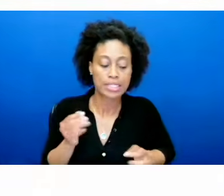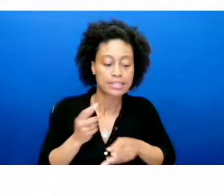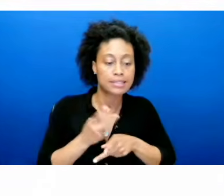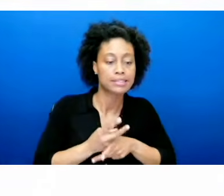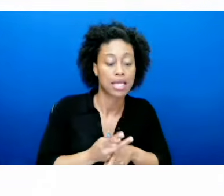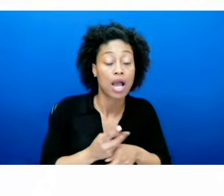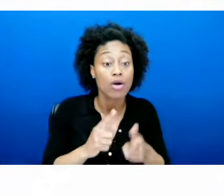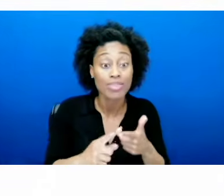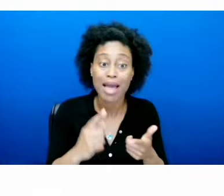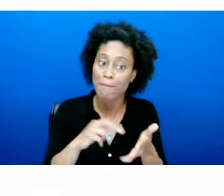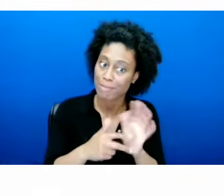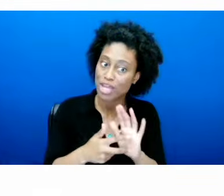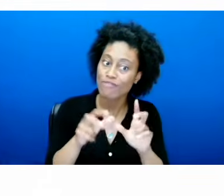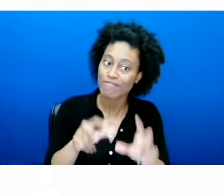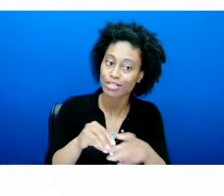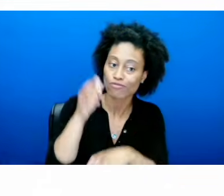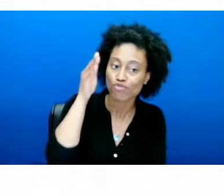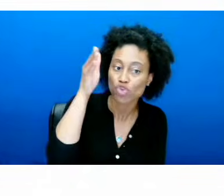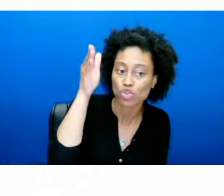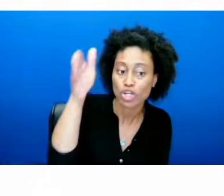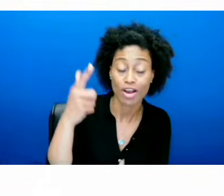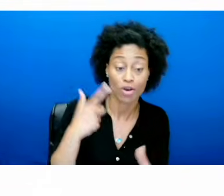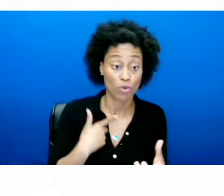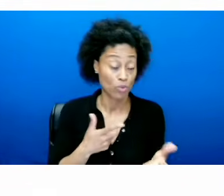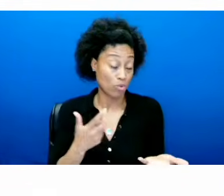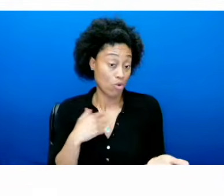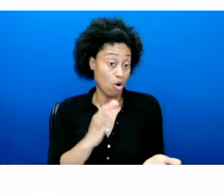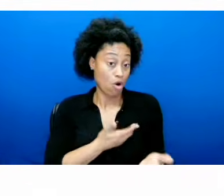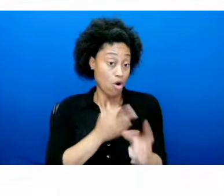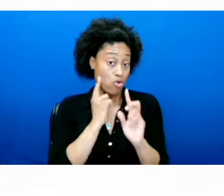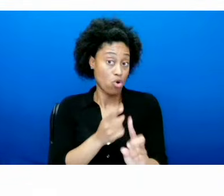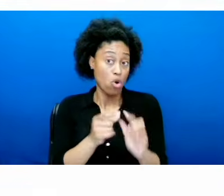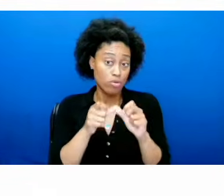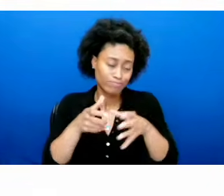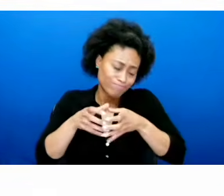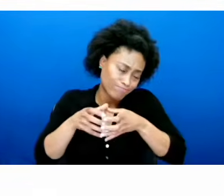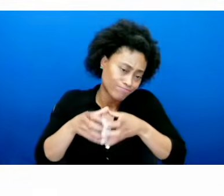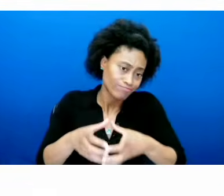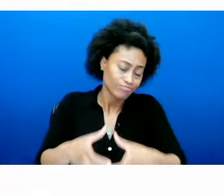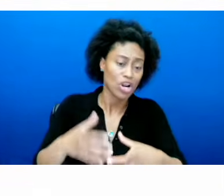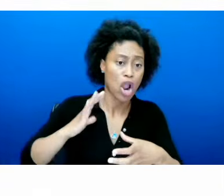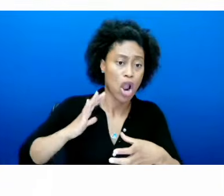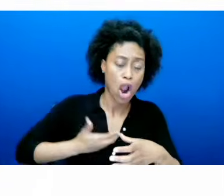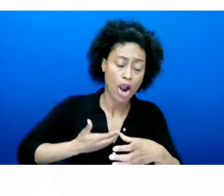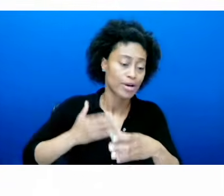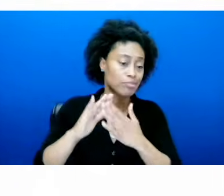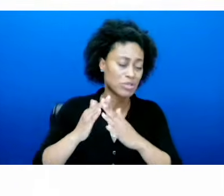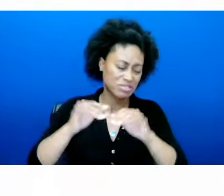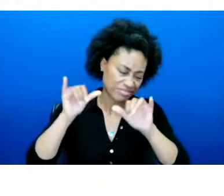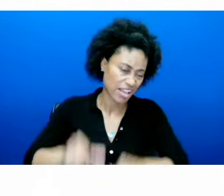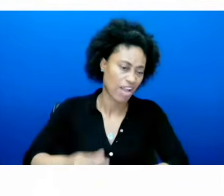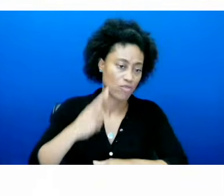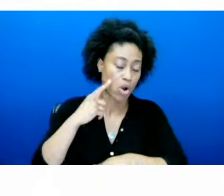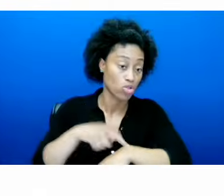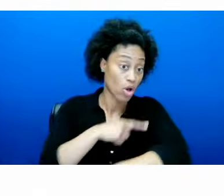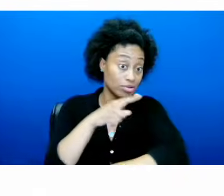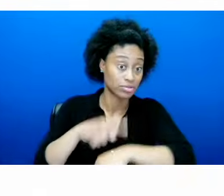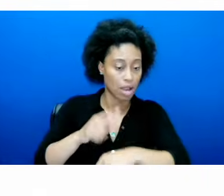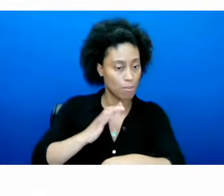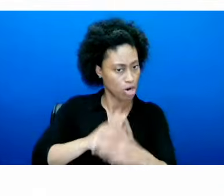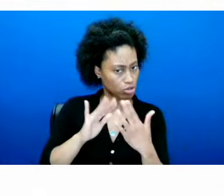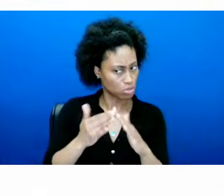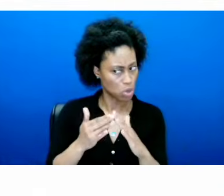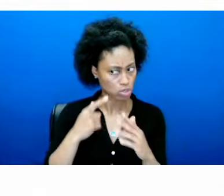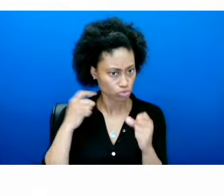in our future. We intend to be here for a long run. Our community is impactful. Our people are strong and resilient. And